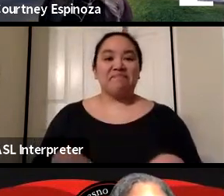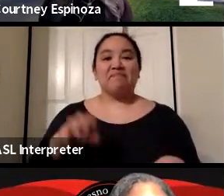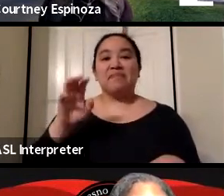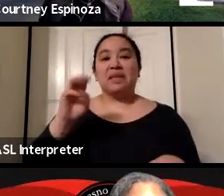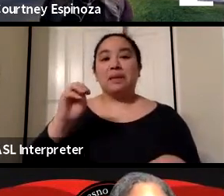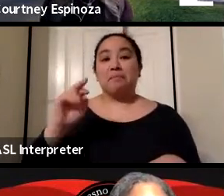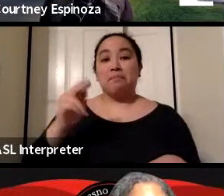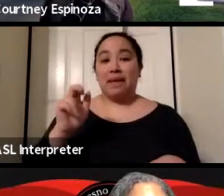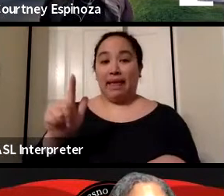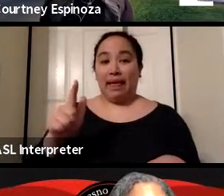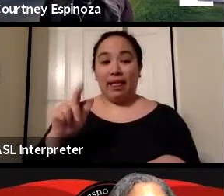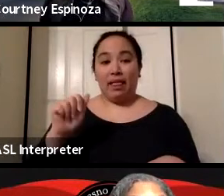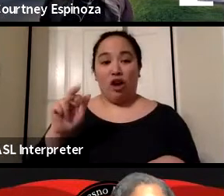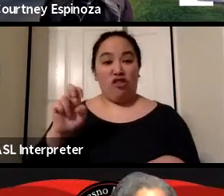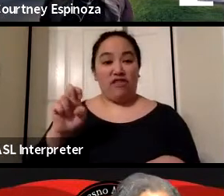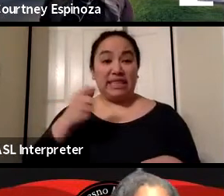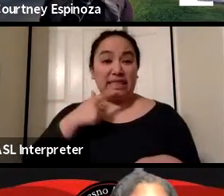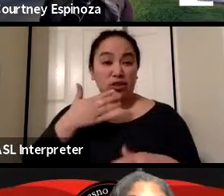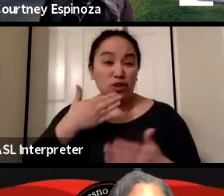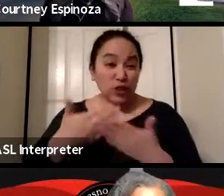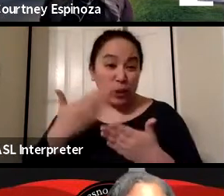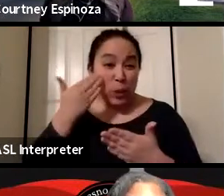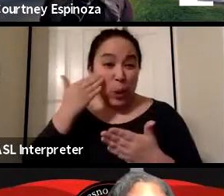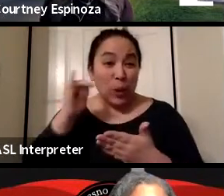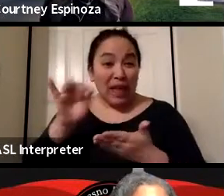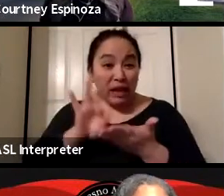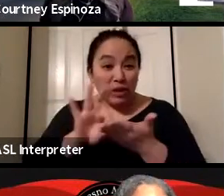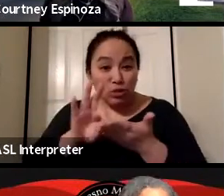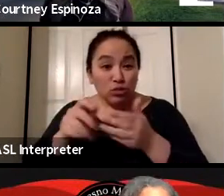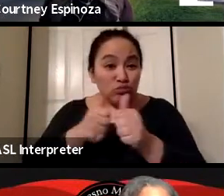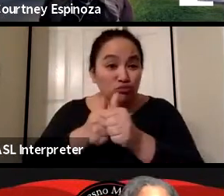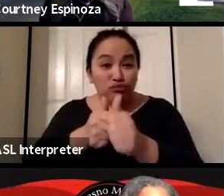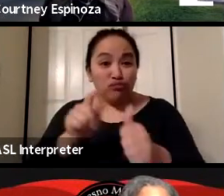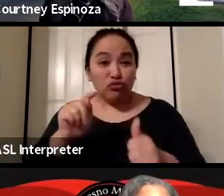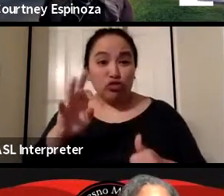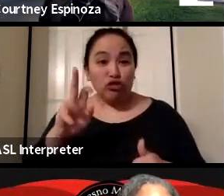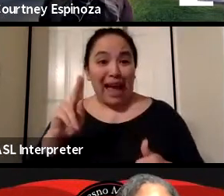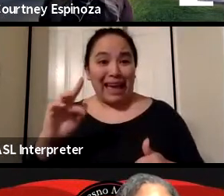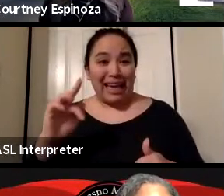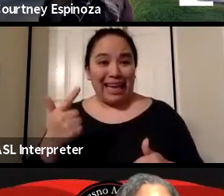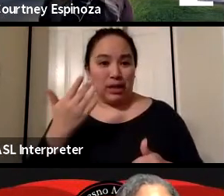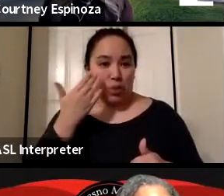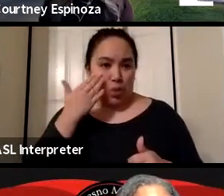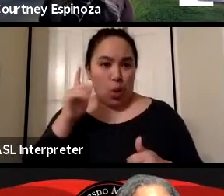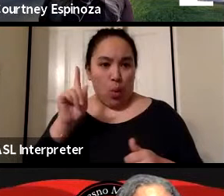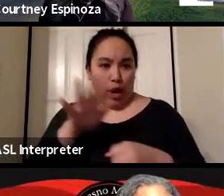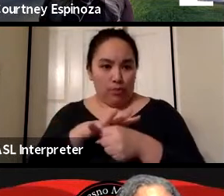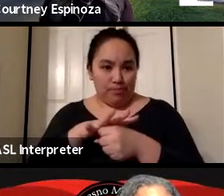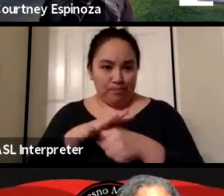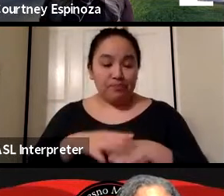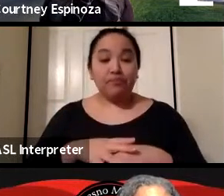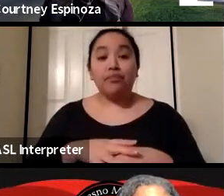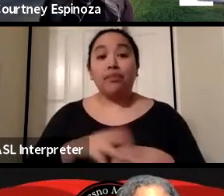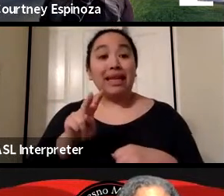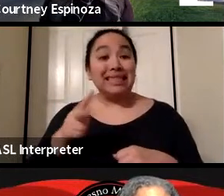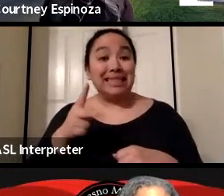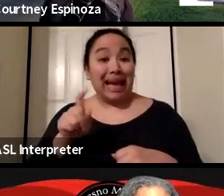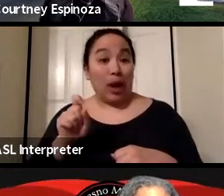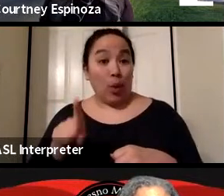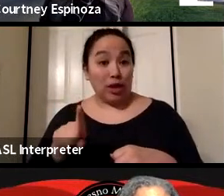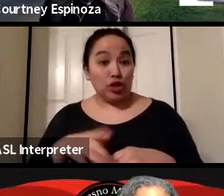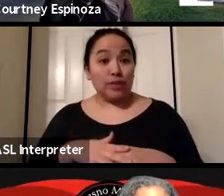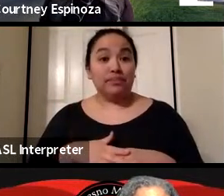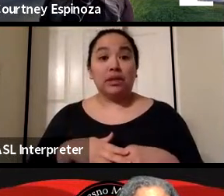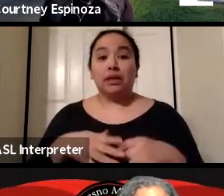you can manage your inventory and where it's located at. My second question is your chargers,